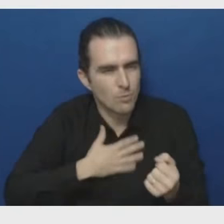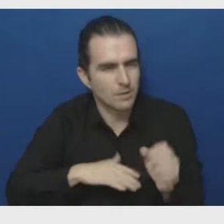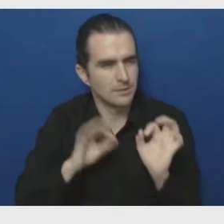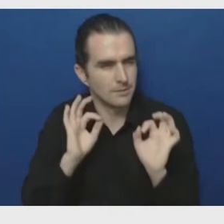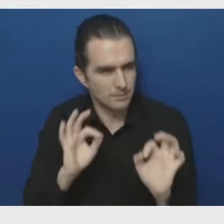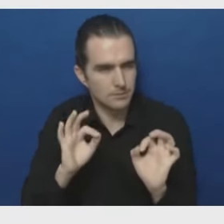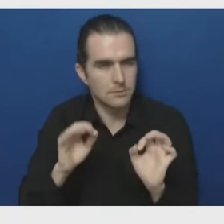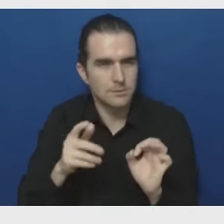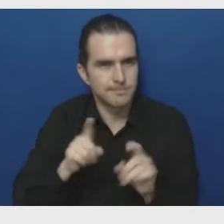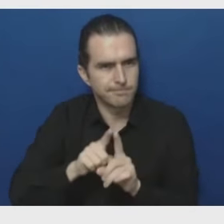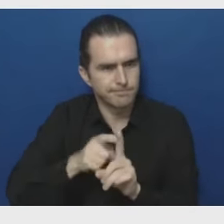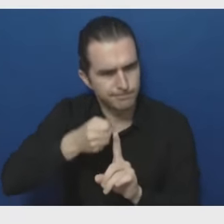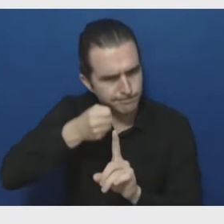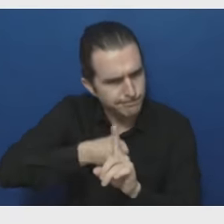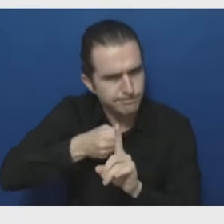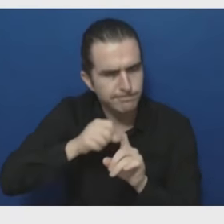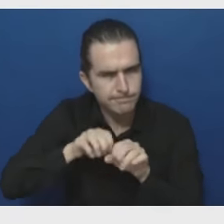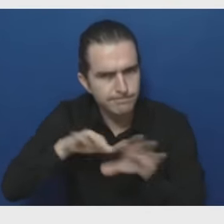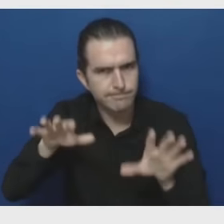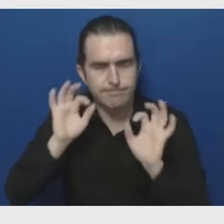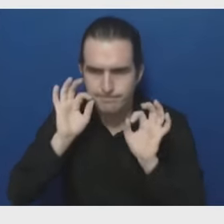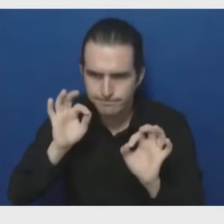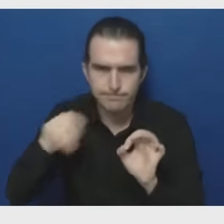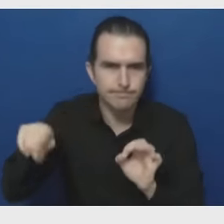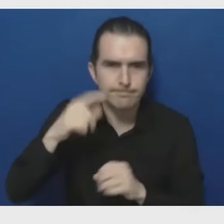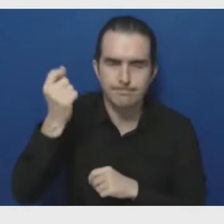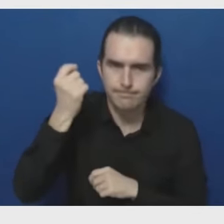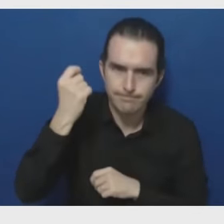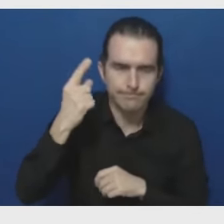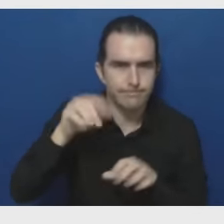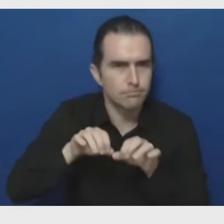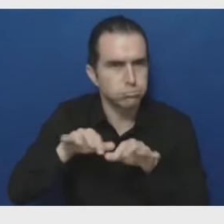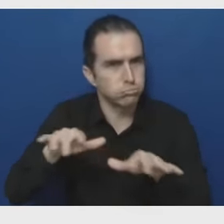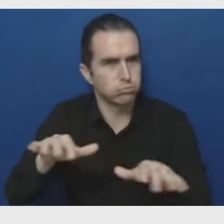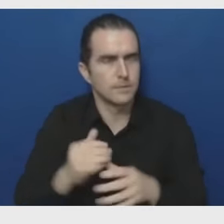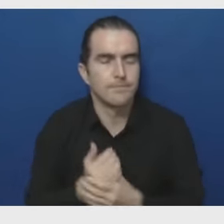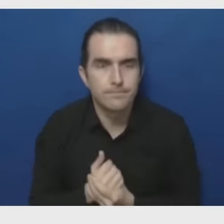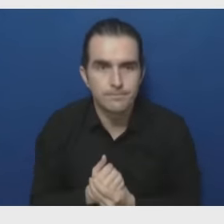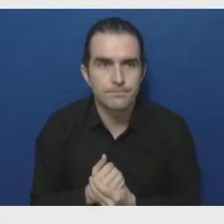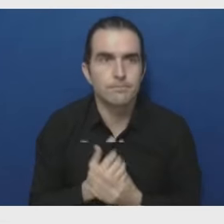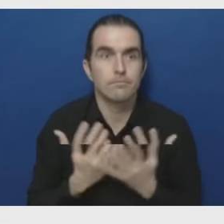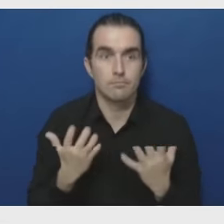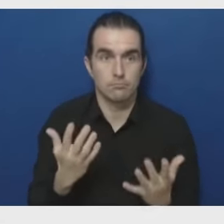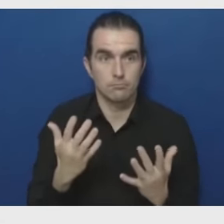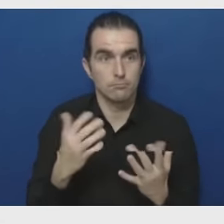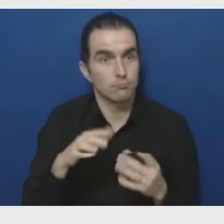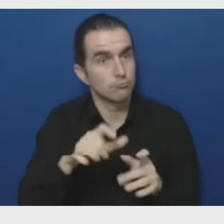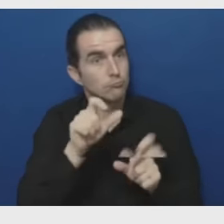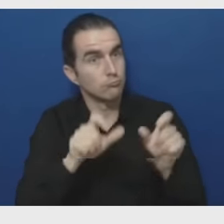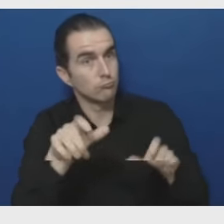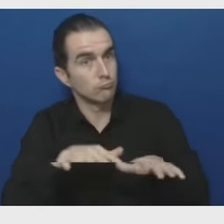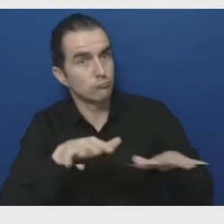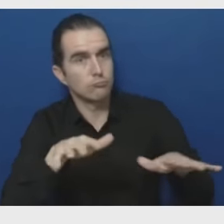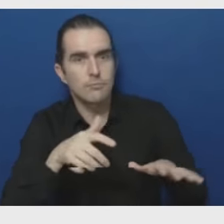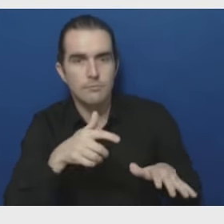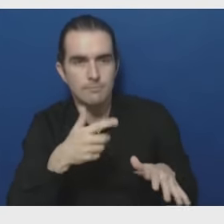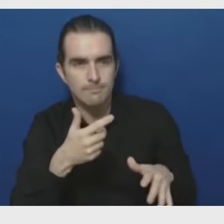about now, real tensions in the constituencies, civil society, youth, and the private